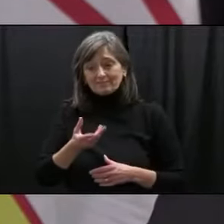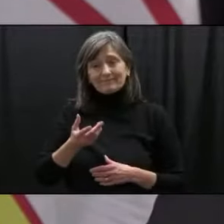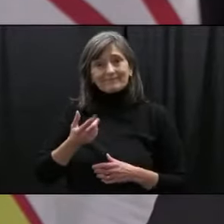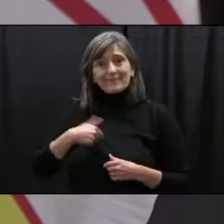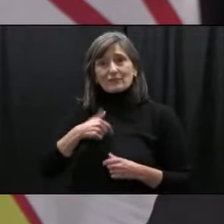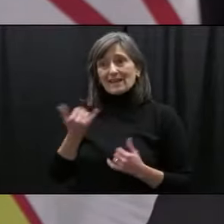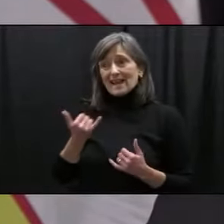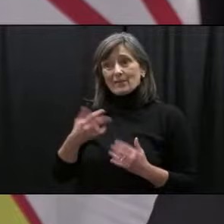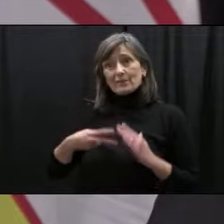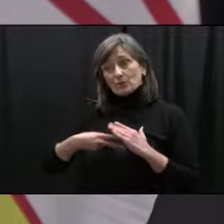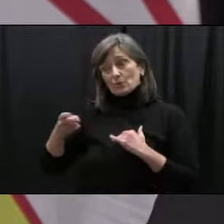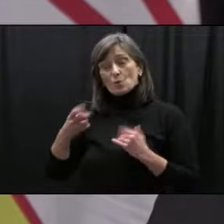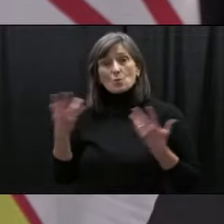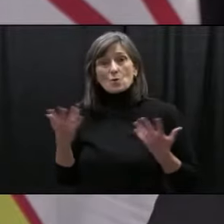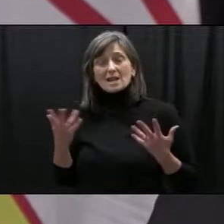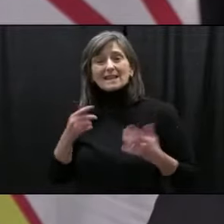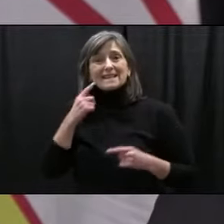facilities.